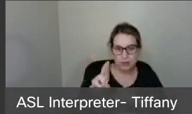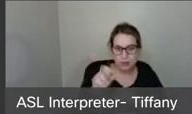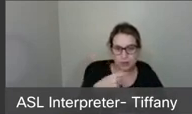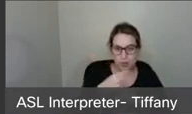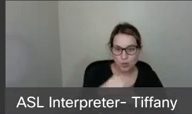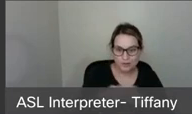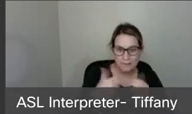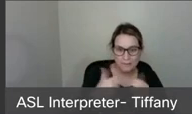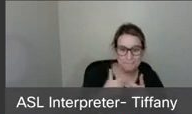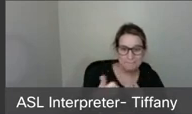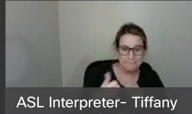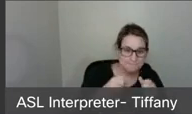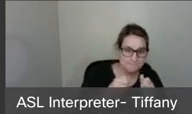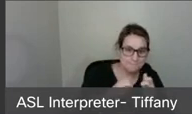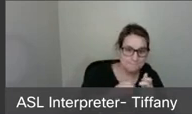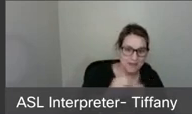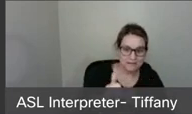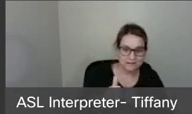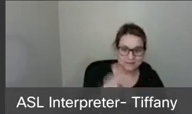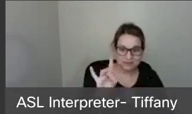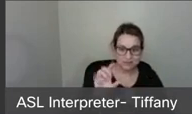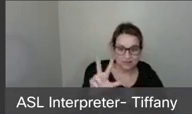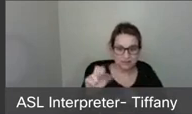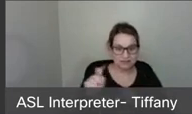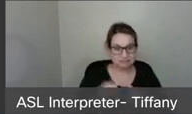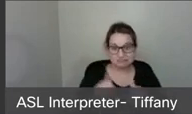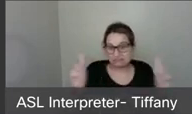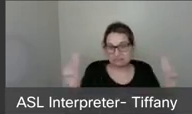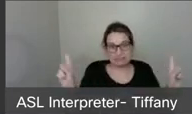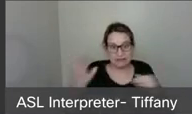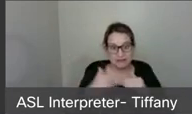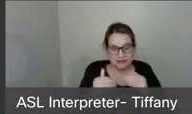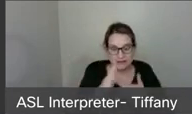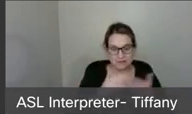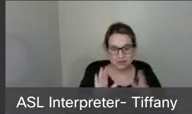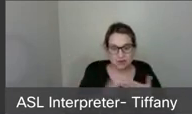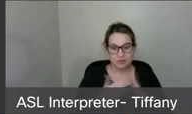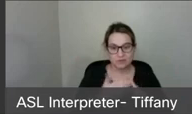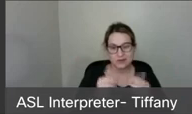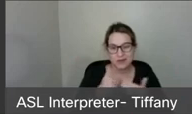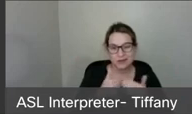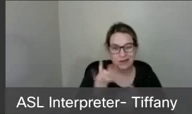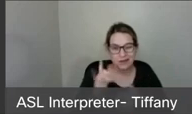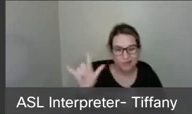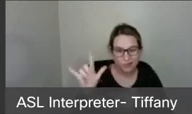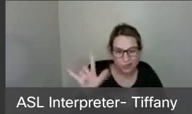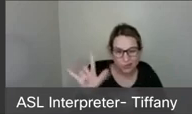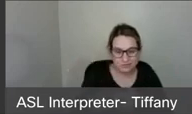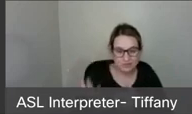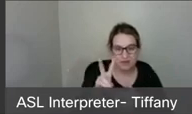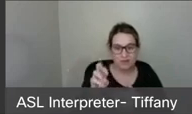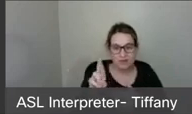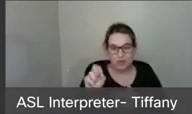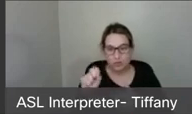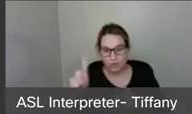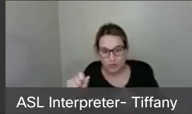past 83rd Avenue. That's completely different than some of our communities out near Luke Air Force Base, Verado, Buck,